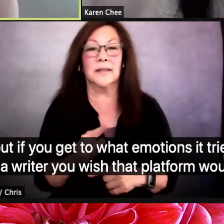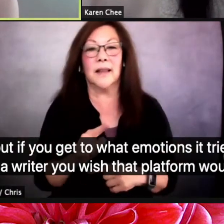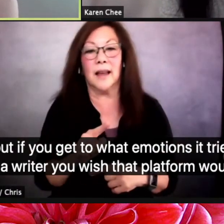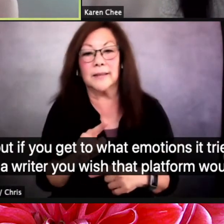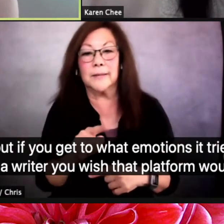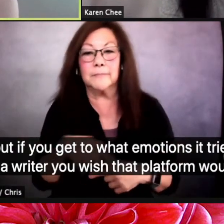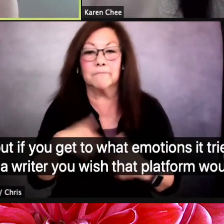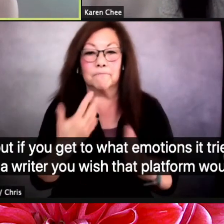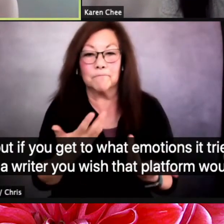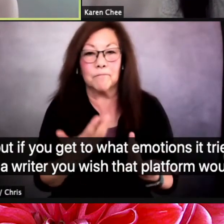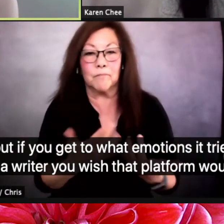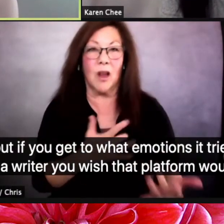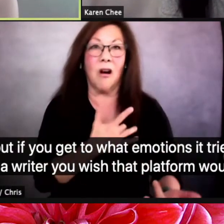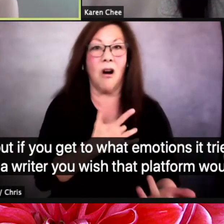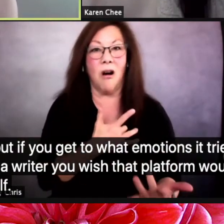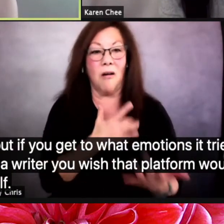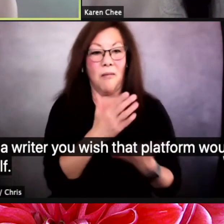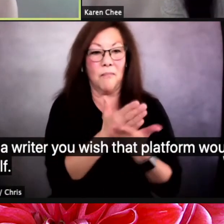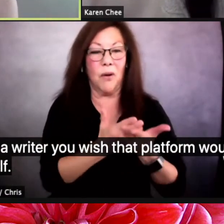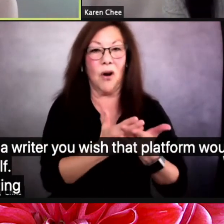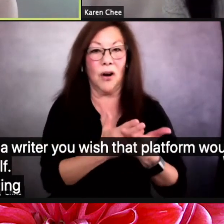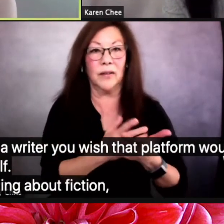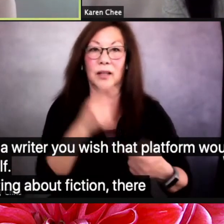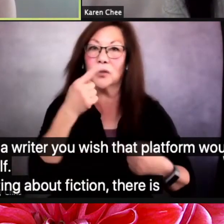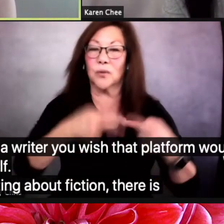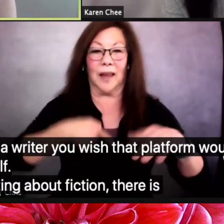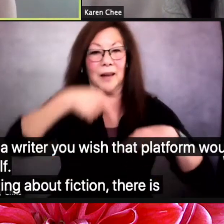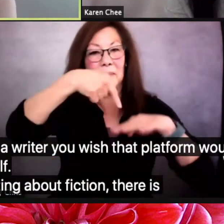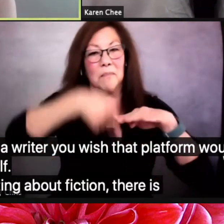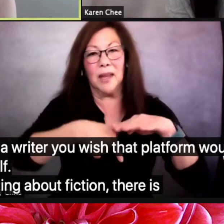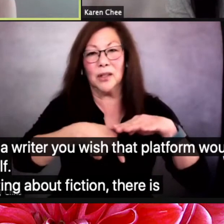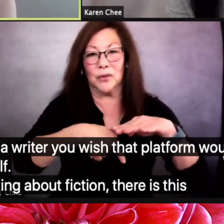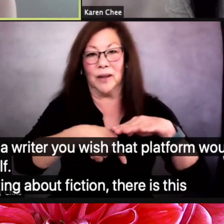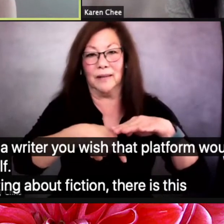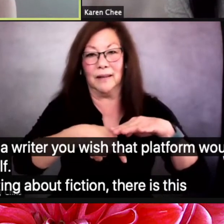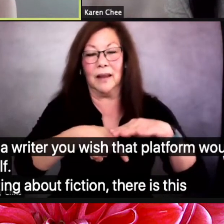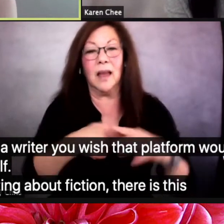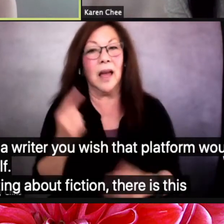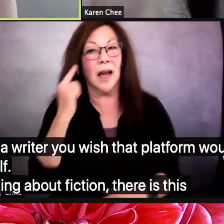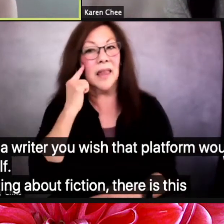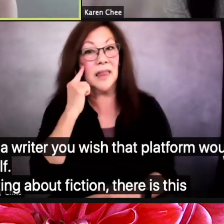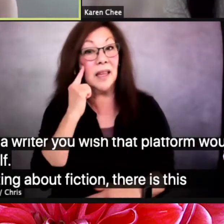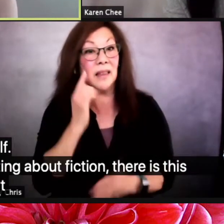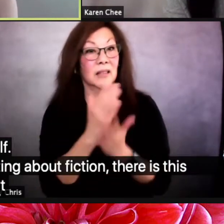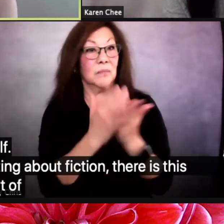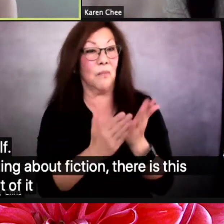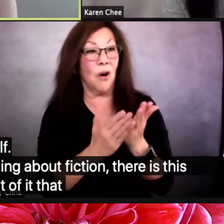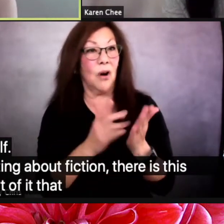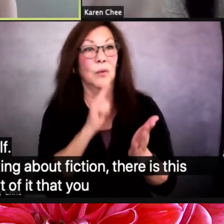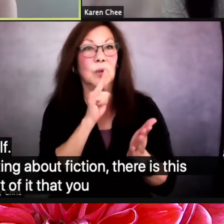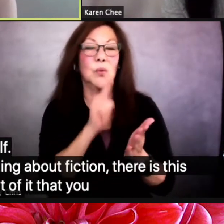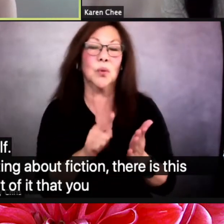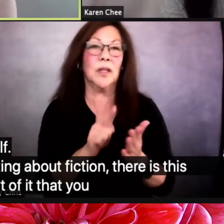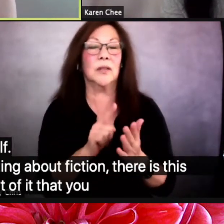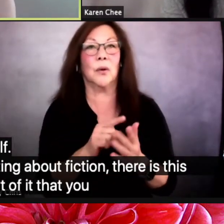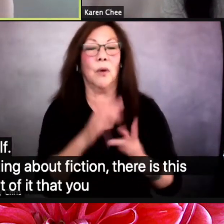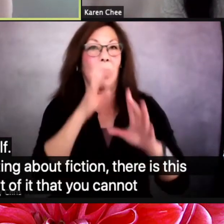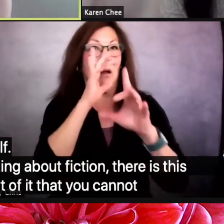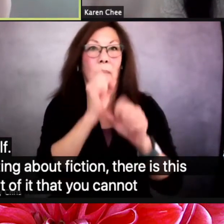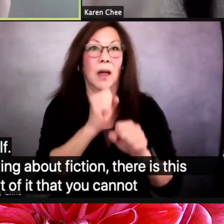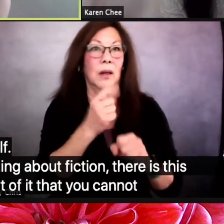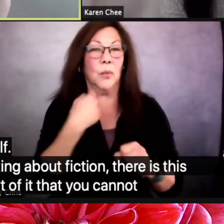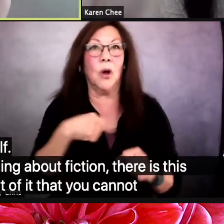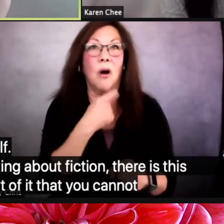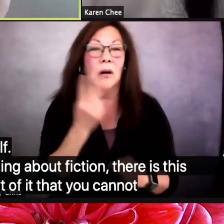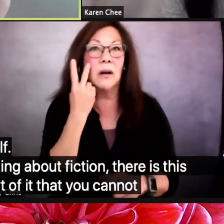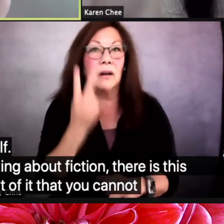like heart of it that you can't penetrate. And I think that's part of what makes it so compelling, right? We all come to it and